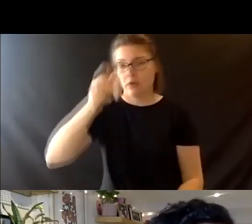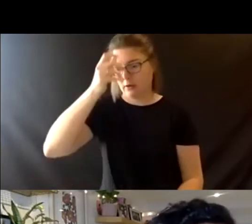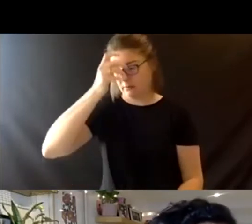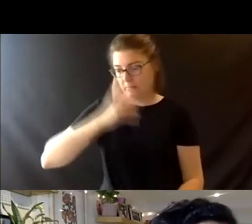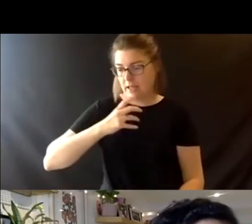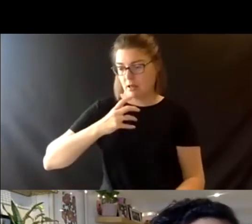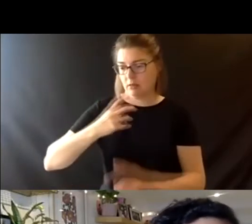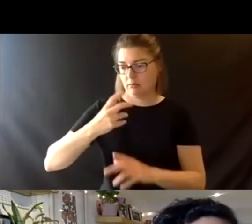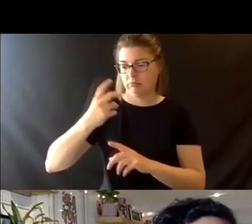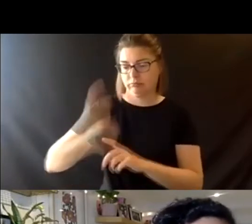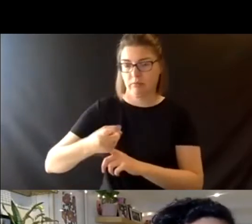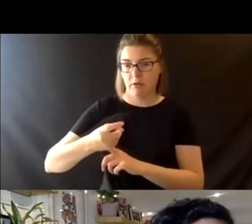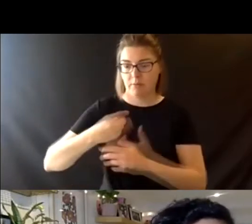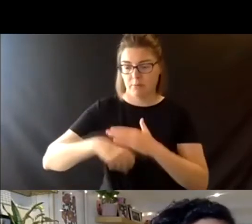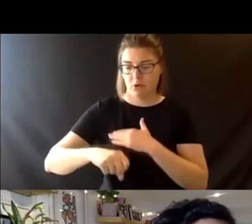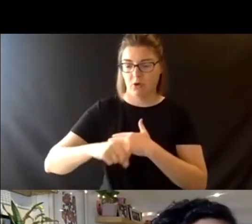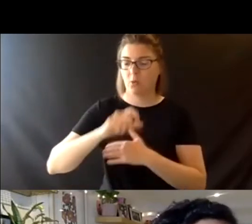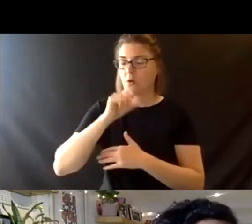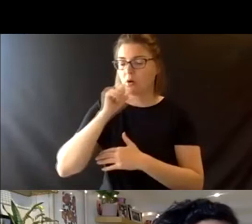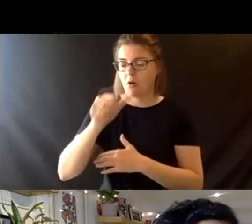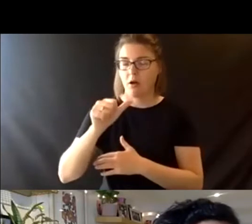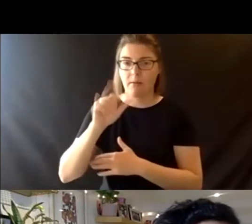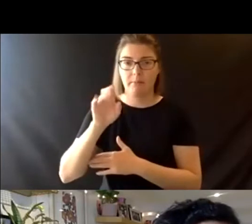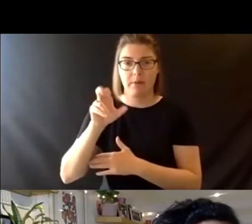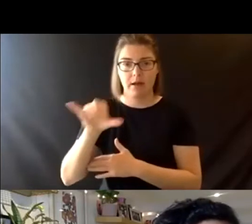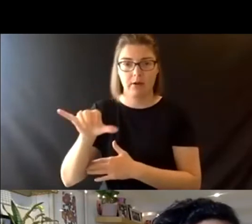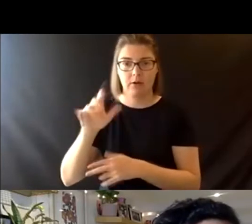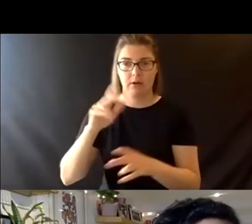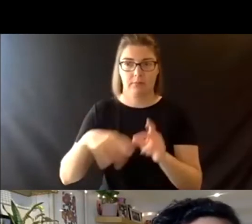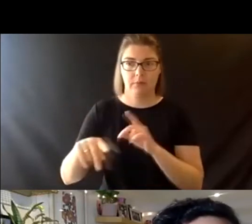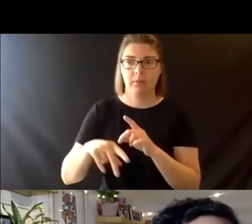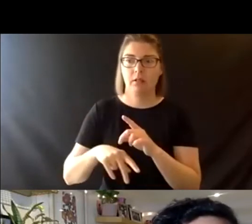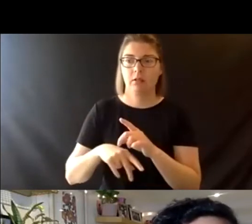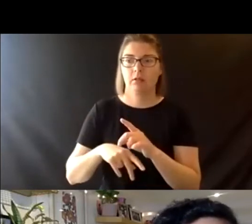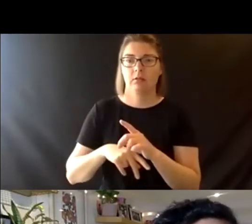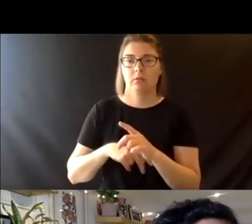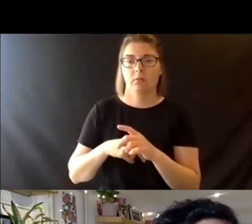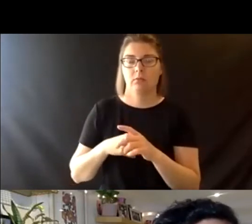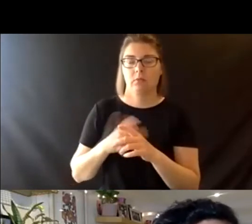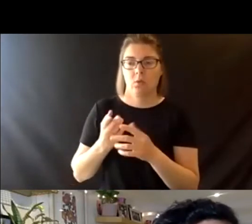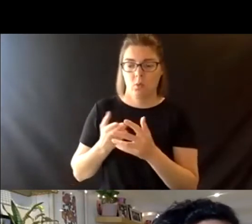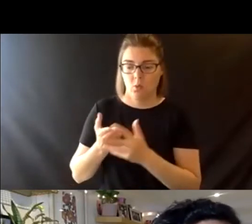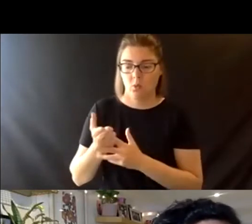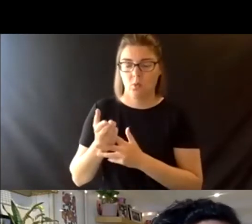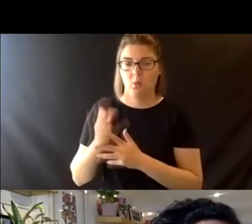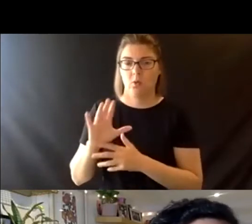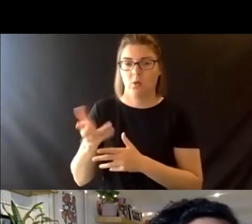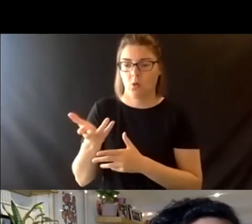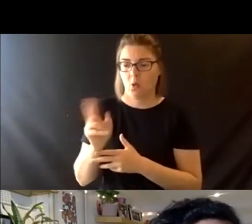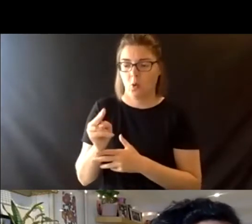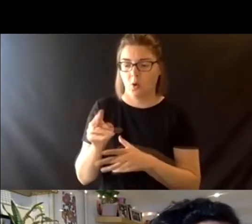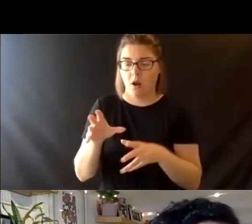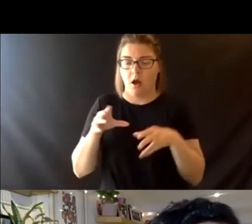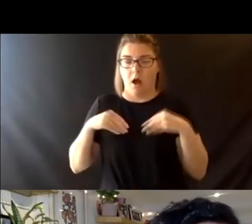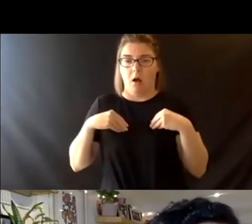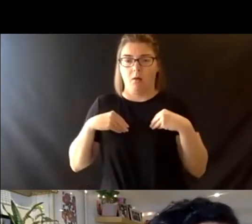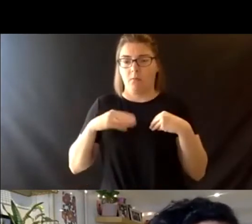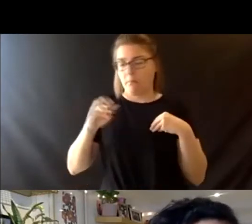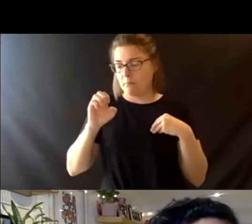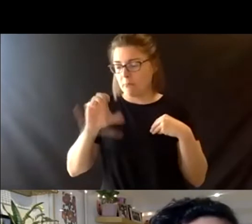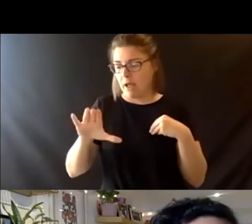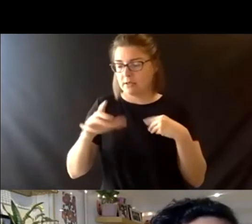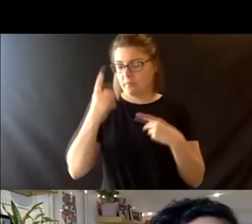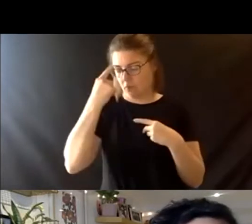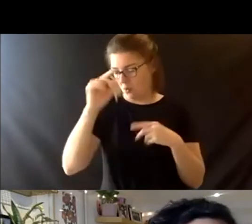birth folks, non-binary folks, you know, come through with their own, you know, embrace masculinities of all